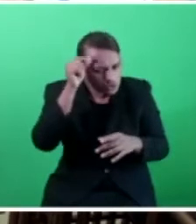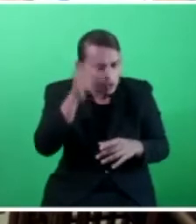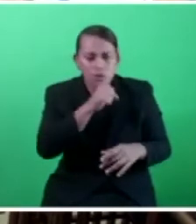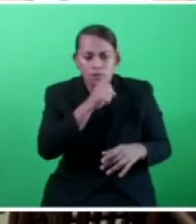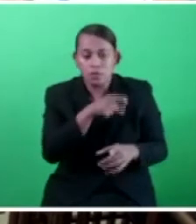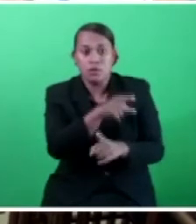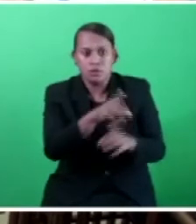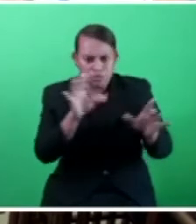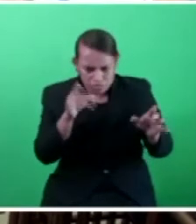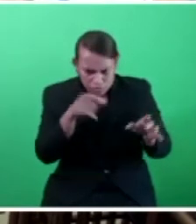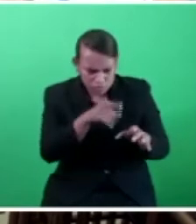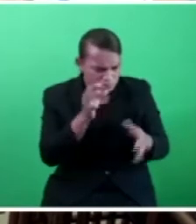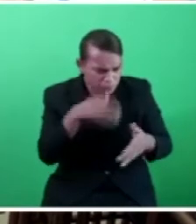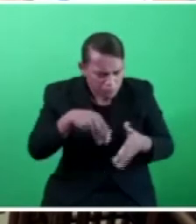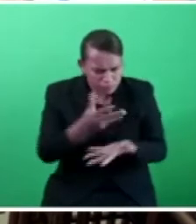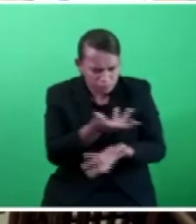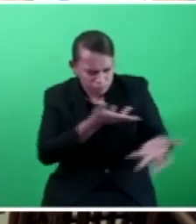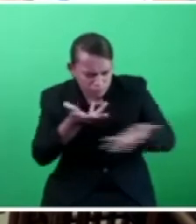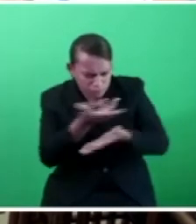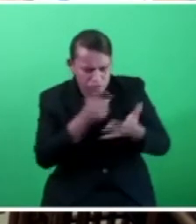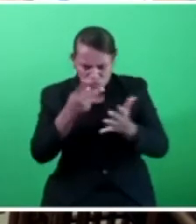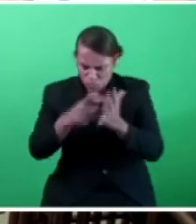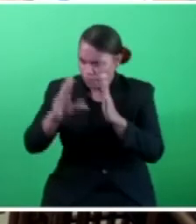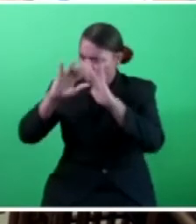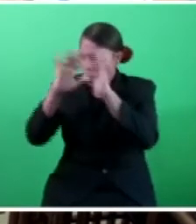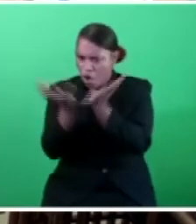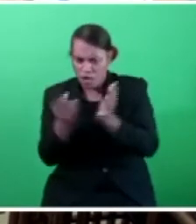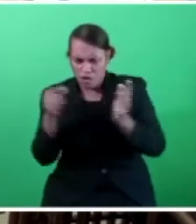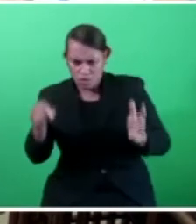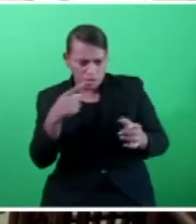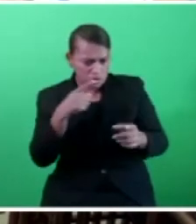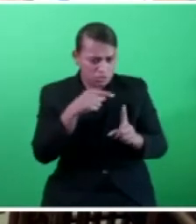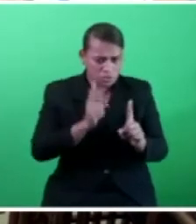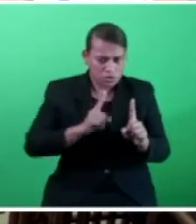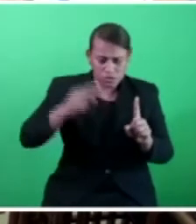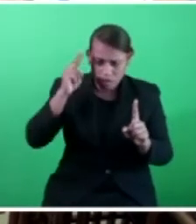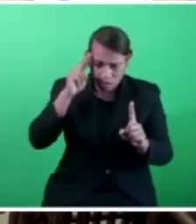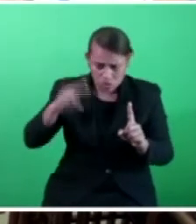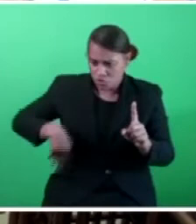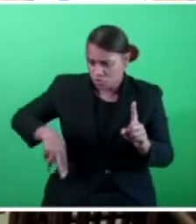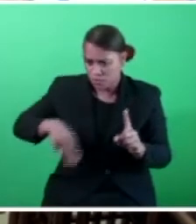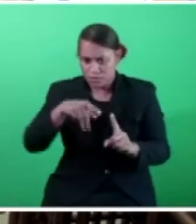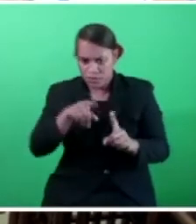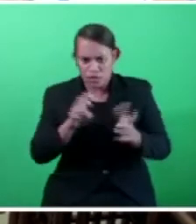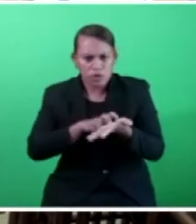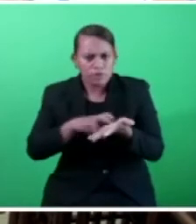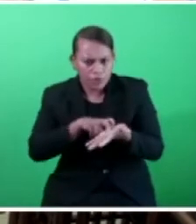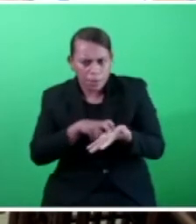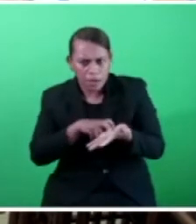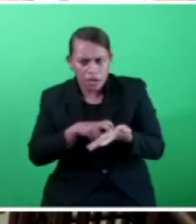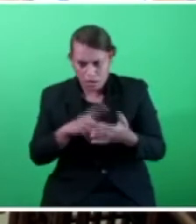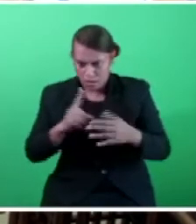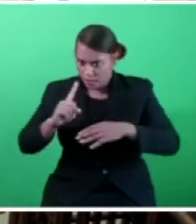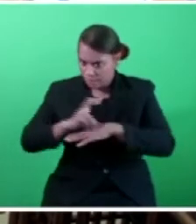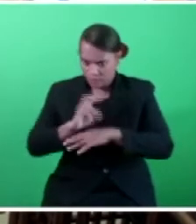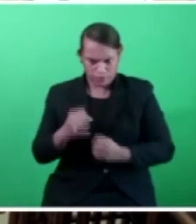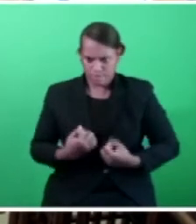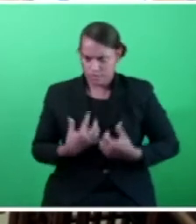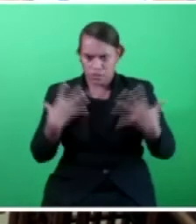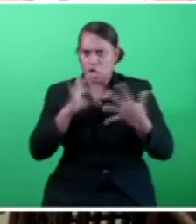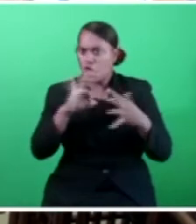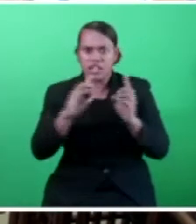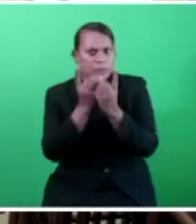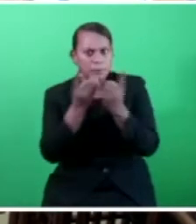of the global community, our nation is vulnerable. Honorable Speaker, COVID-19 does not discriminate according to religion, ethnicity,